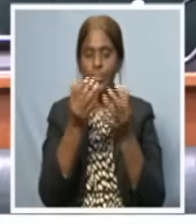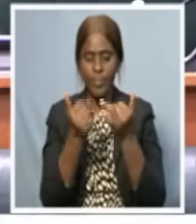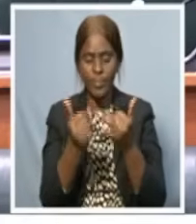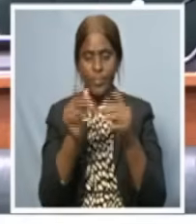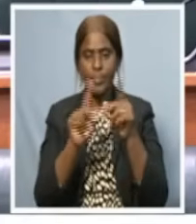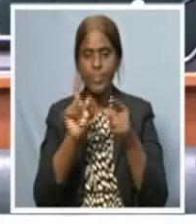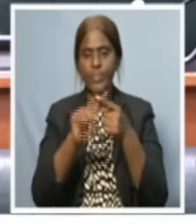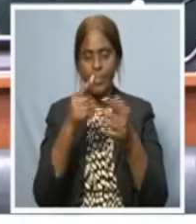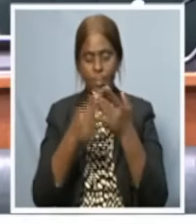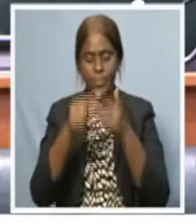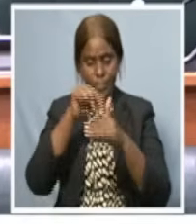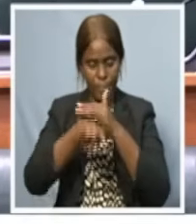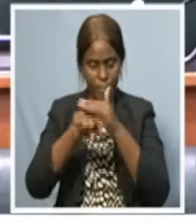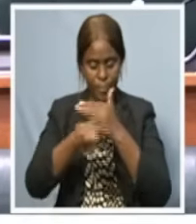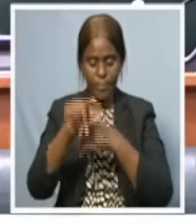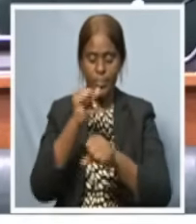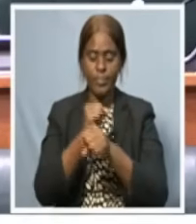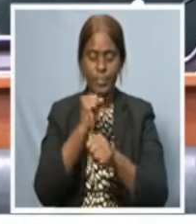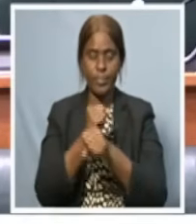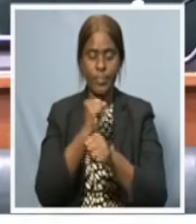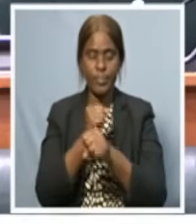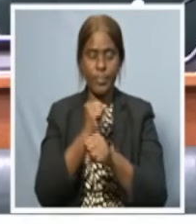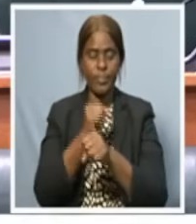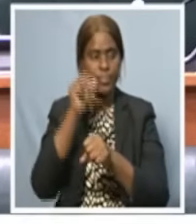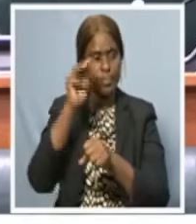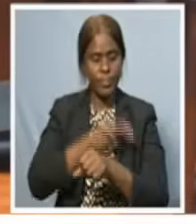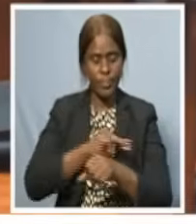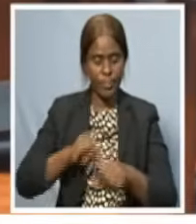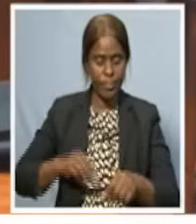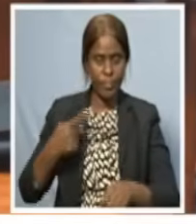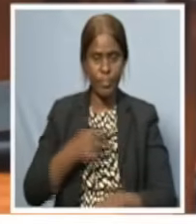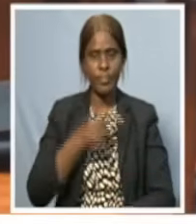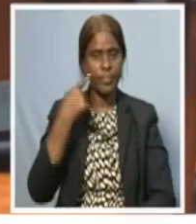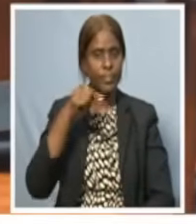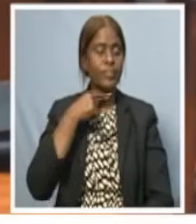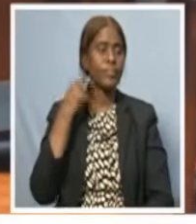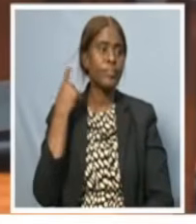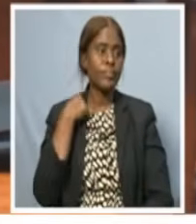the people to be recruited. The Honorable Member for Chawama.